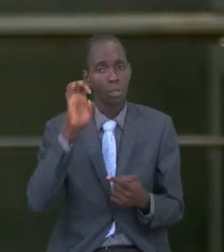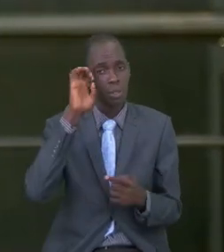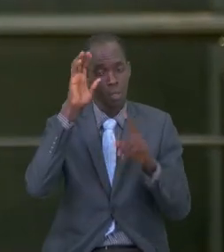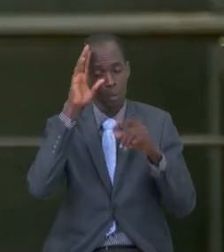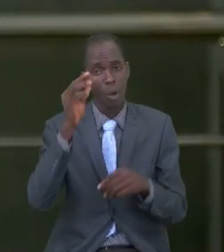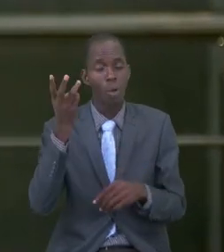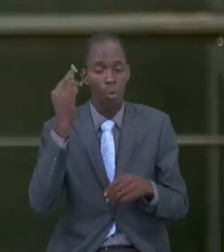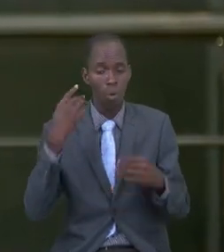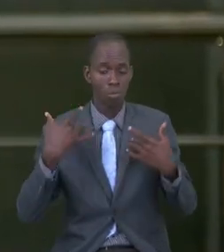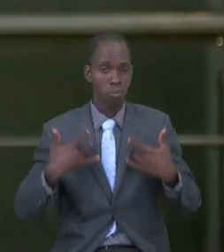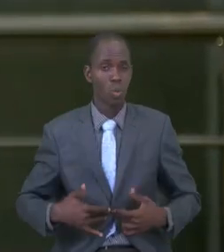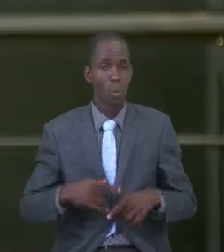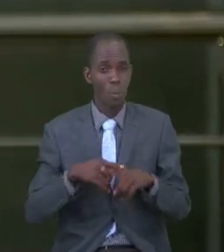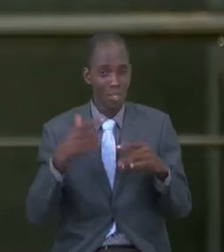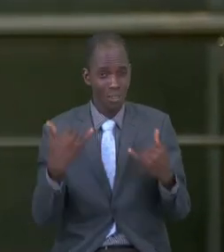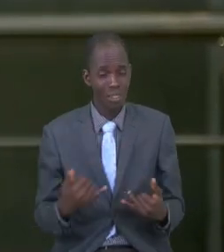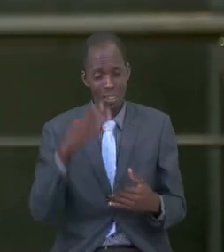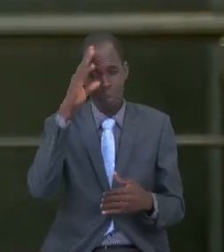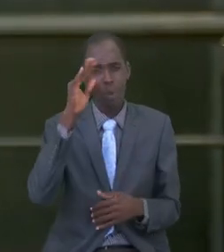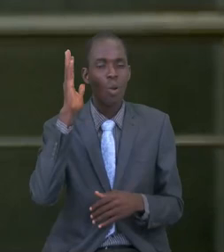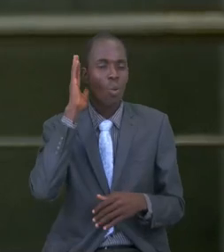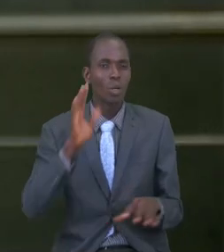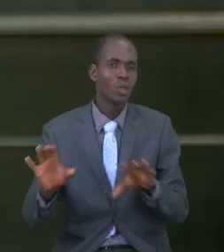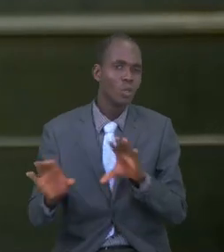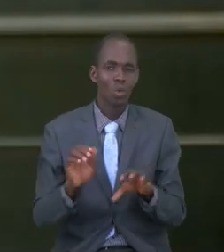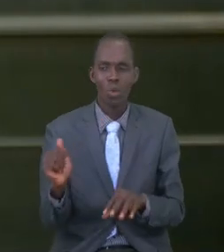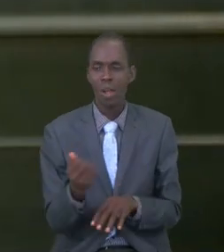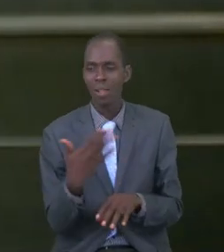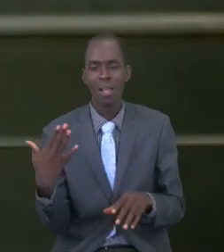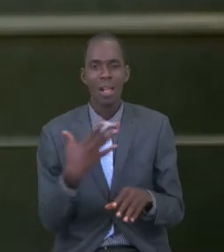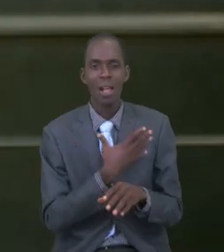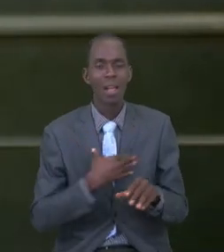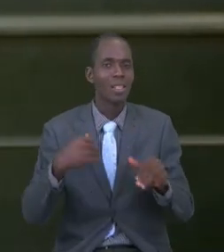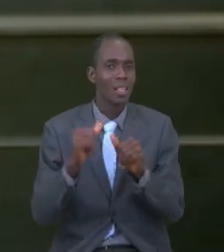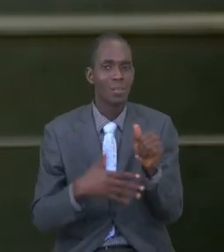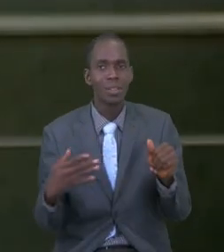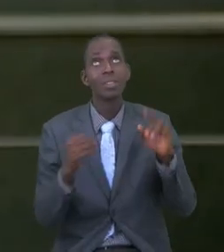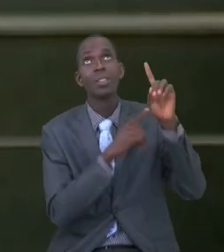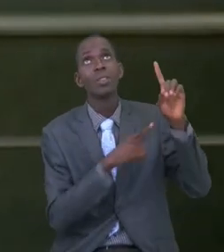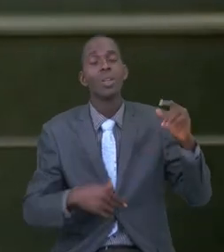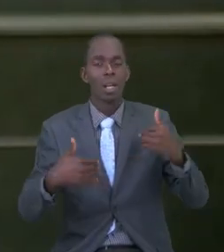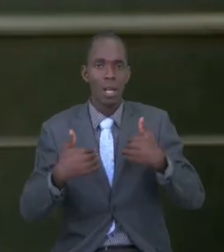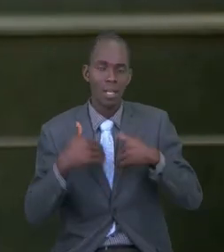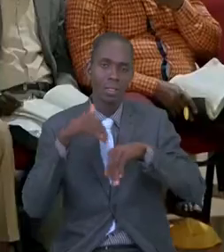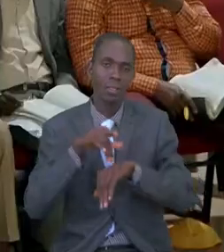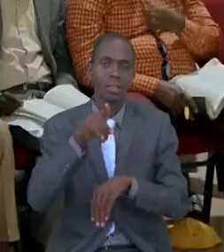will do anything and everything the Lord has called him to